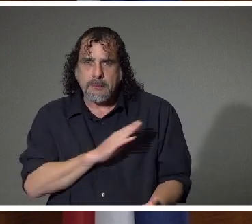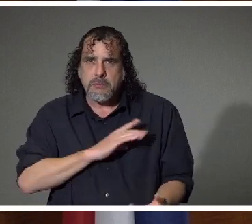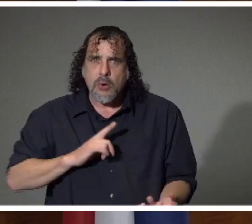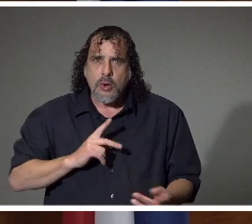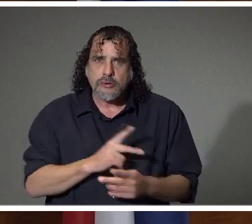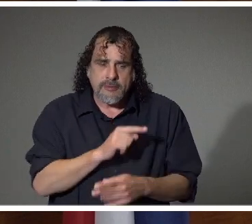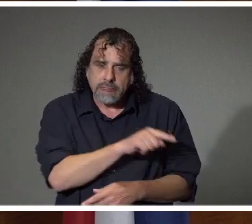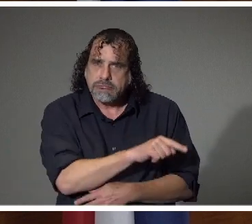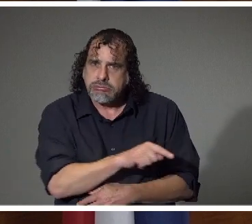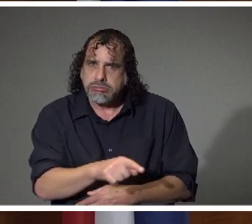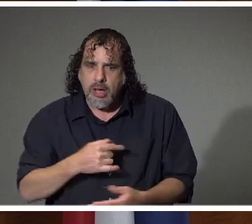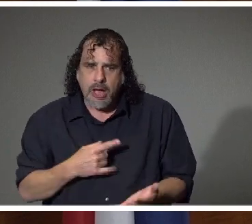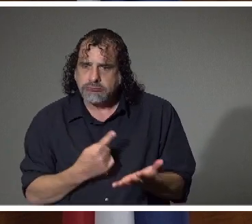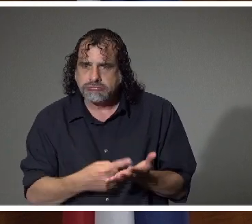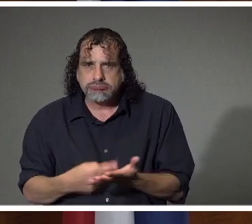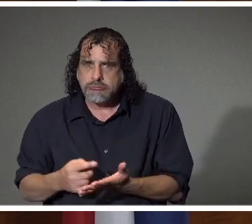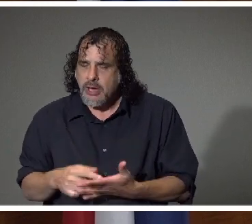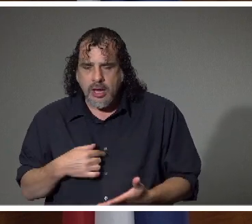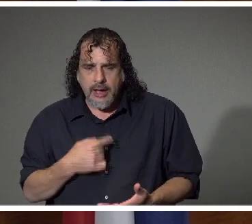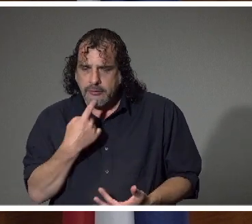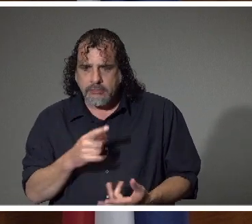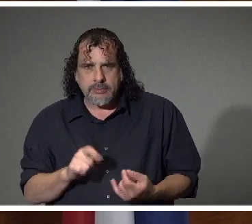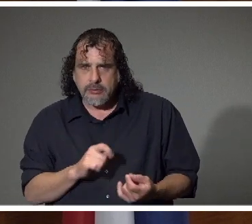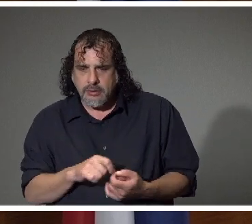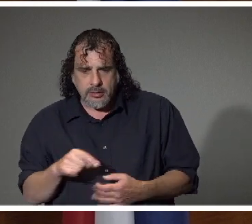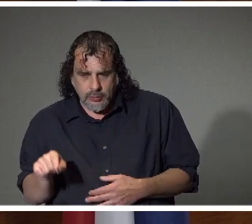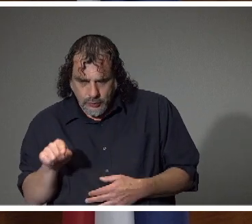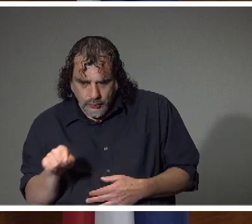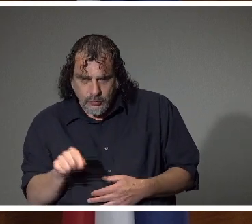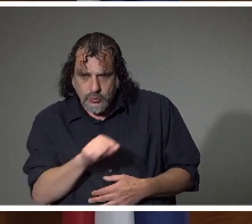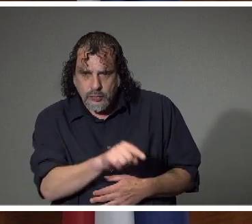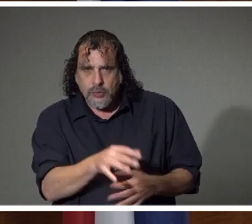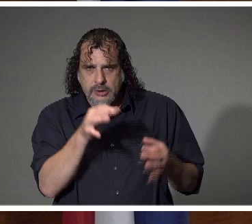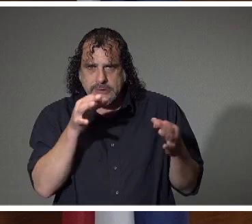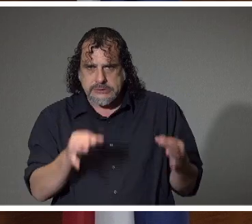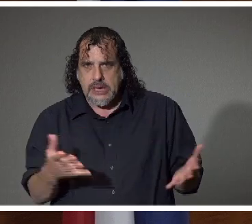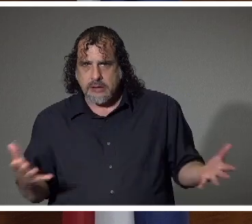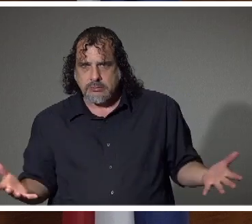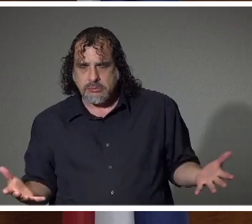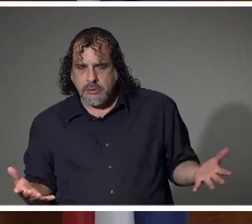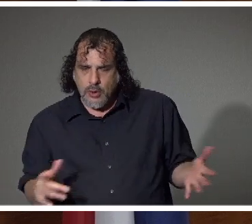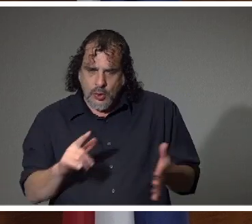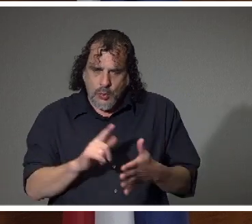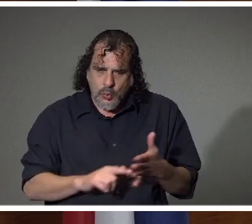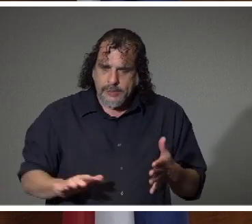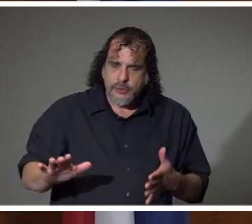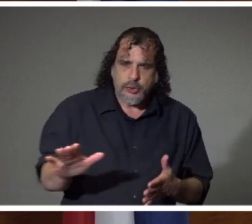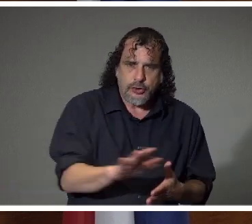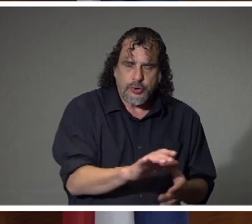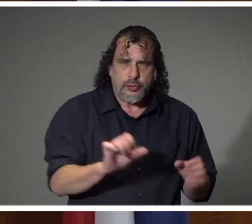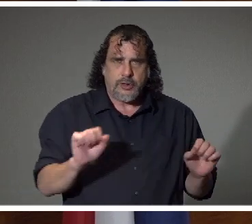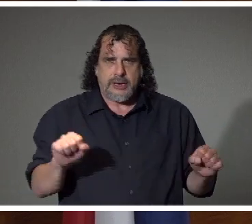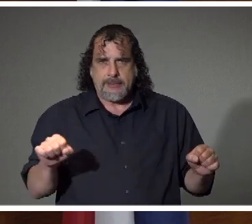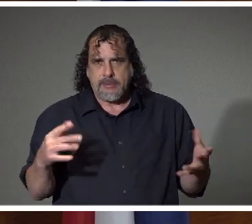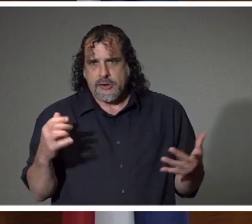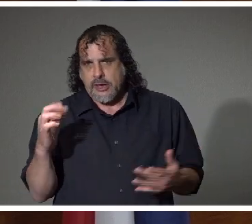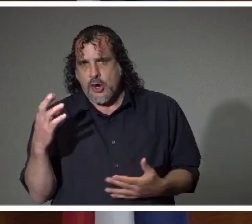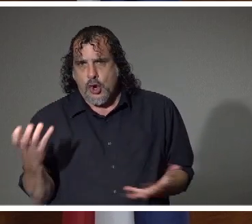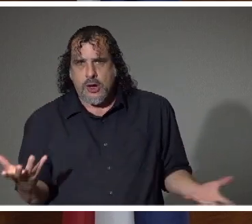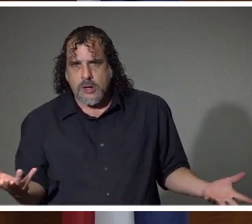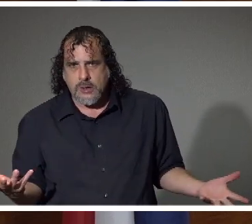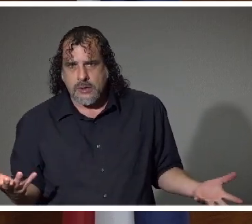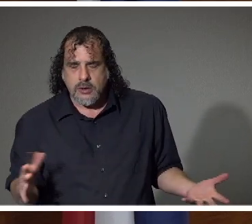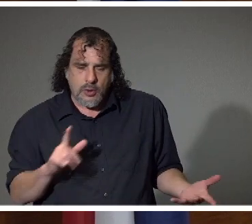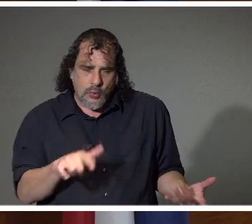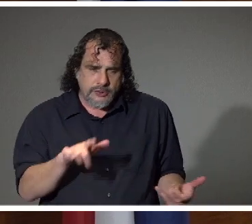the 3 coastal counties, I told them exactly that. They need to determine what their resources are available and what